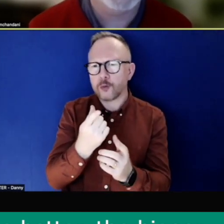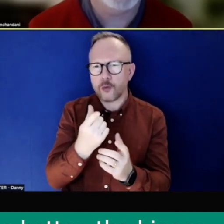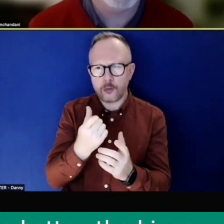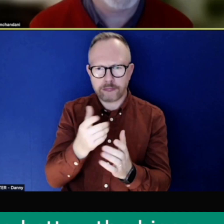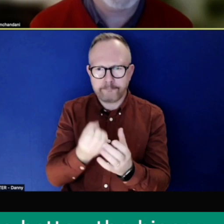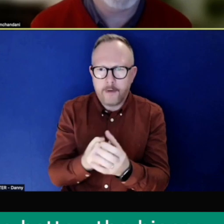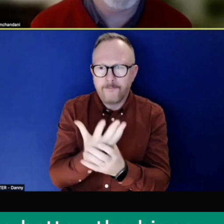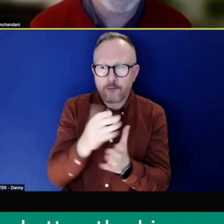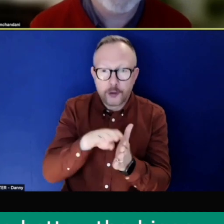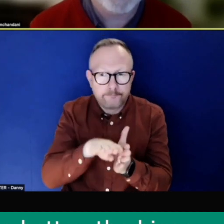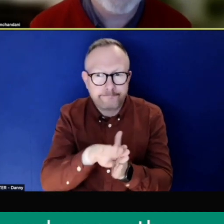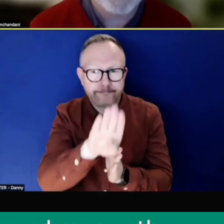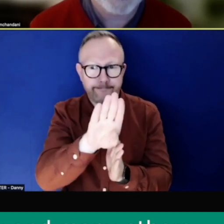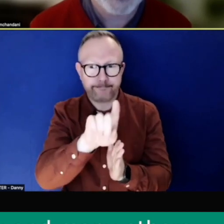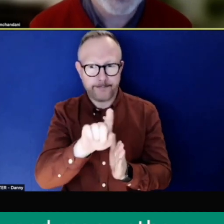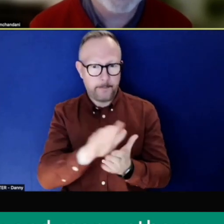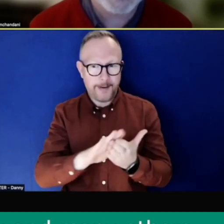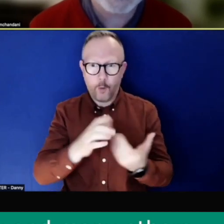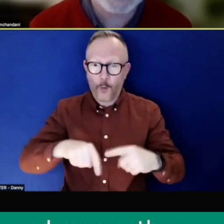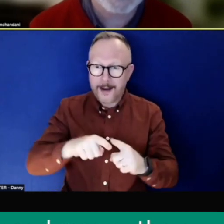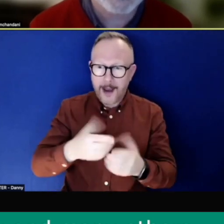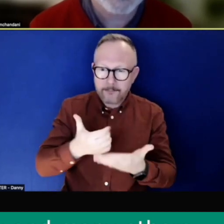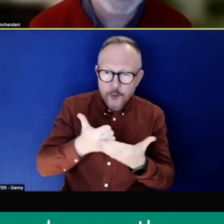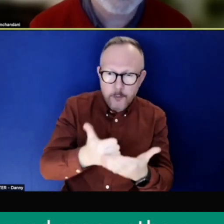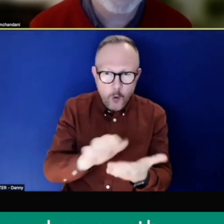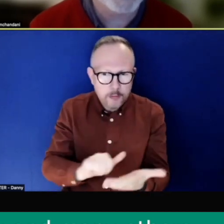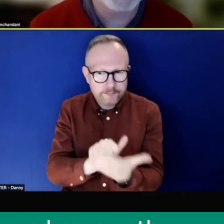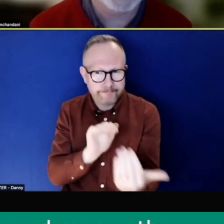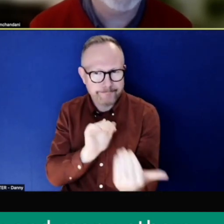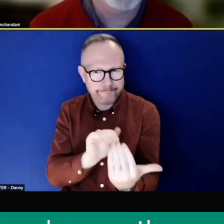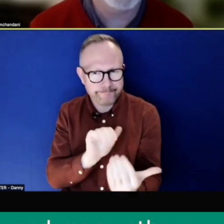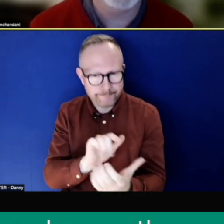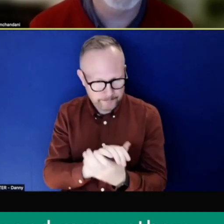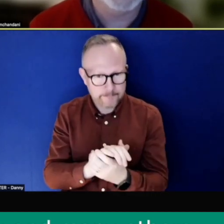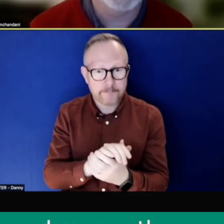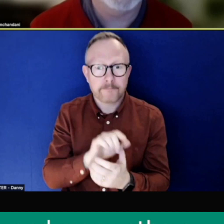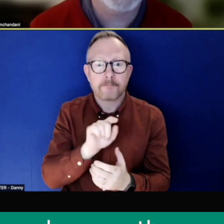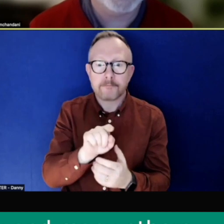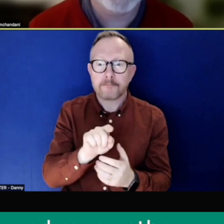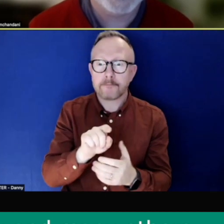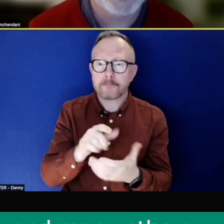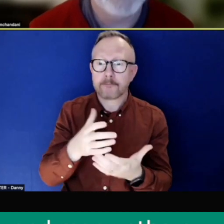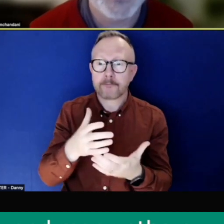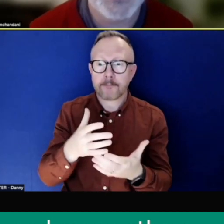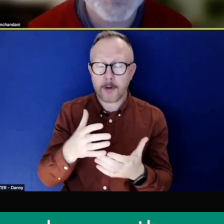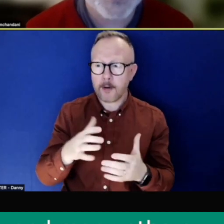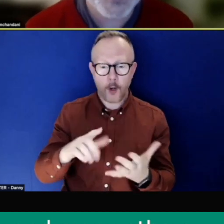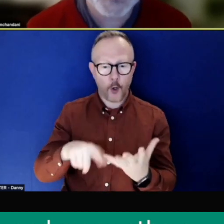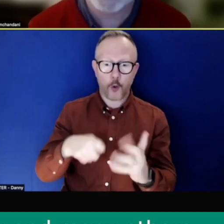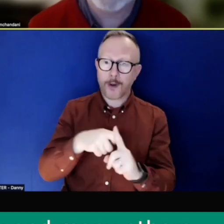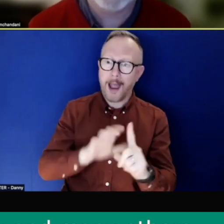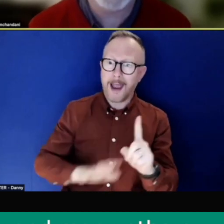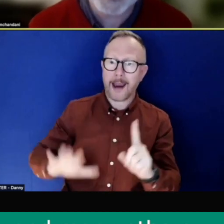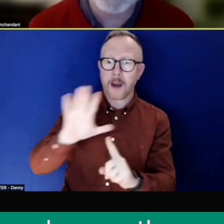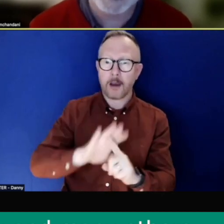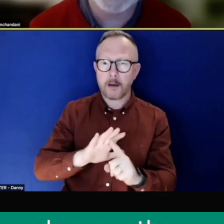and help children. And the rates of mental health problems in this country and many others suggest